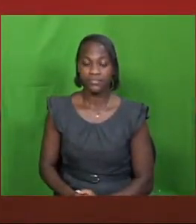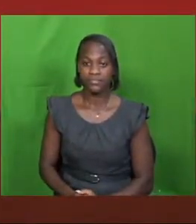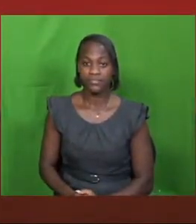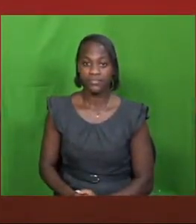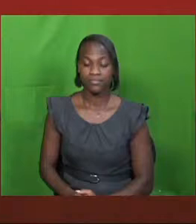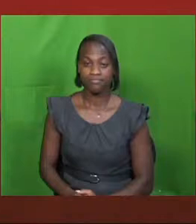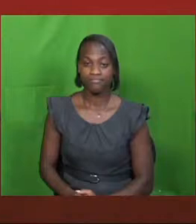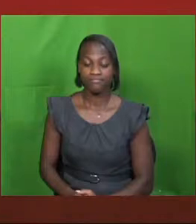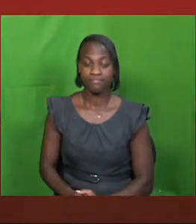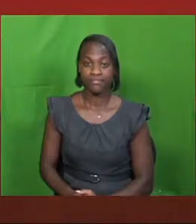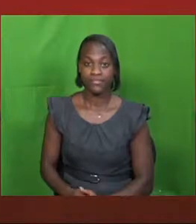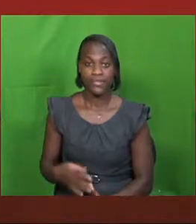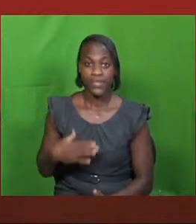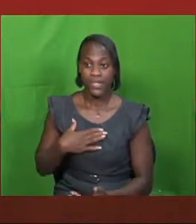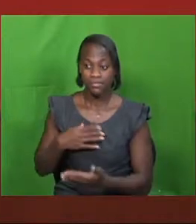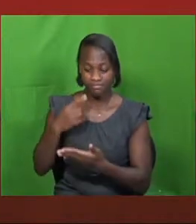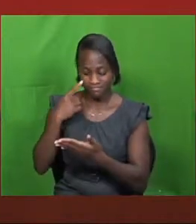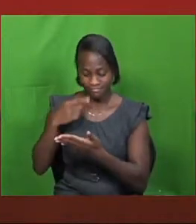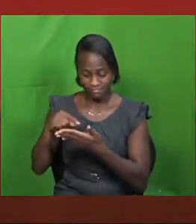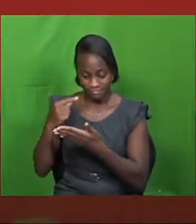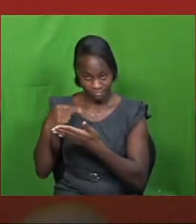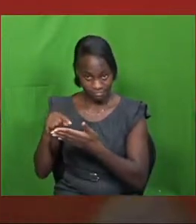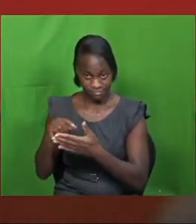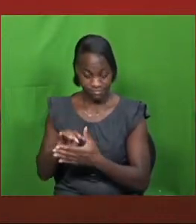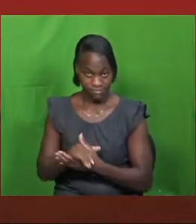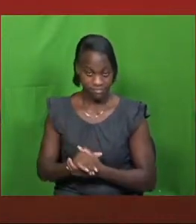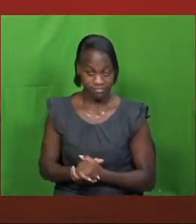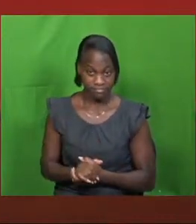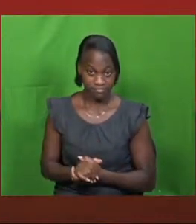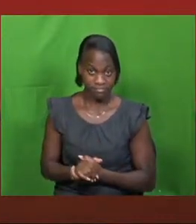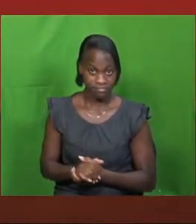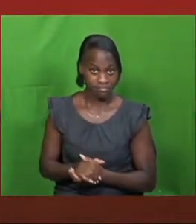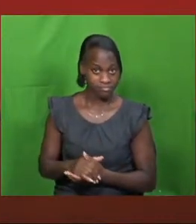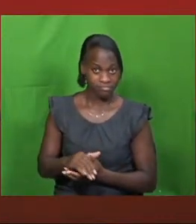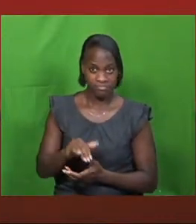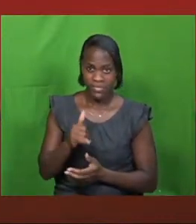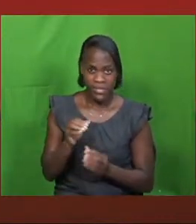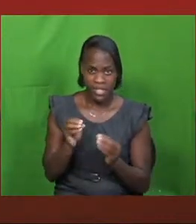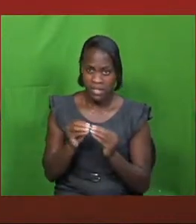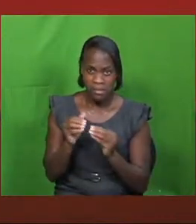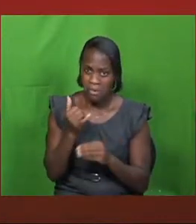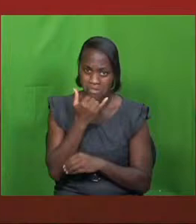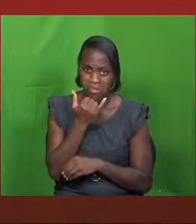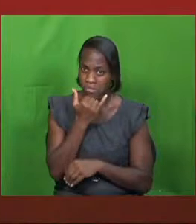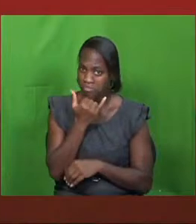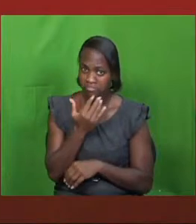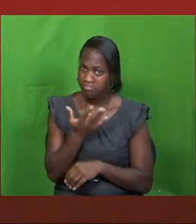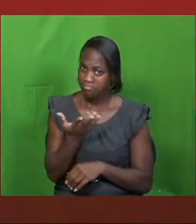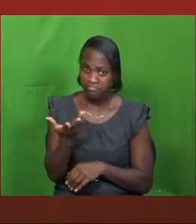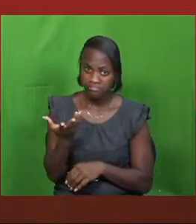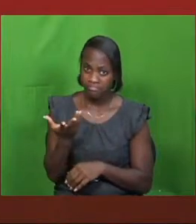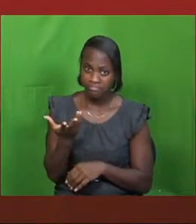Yes, table of Office, kindly take note. Any further corrections?